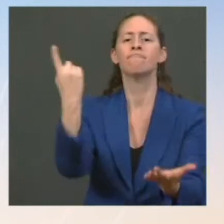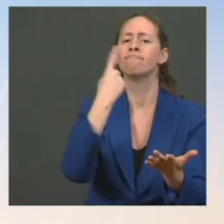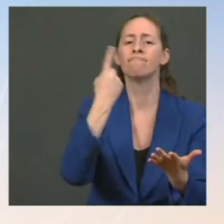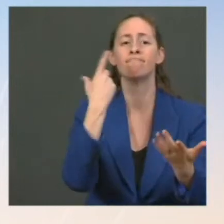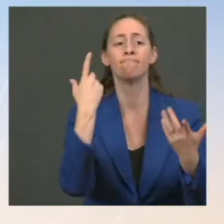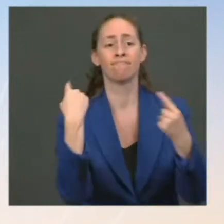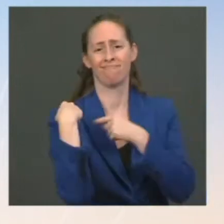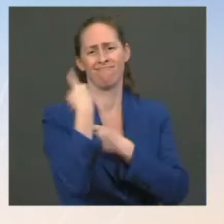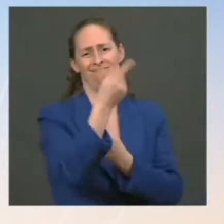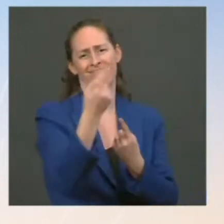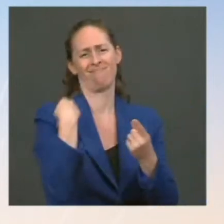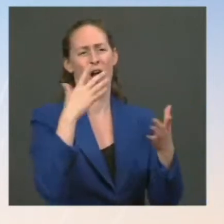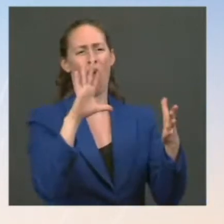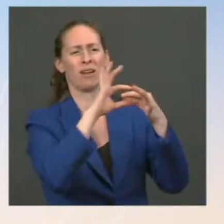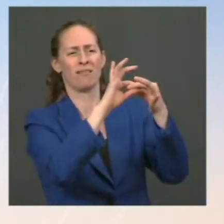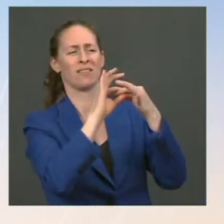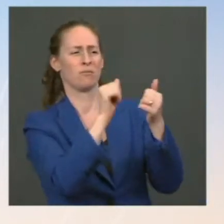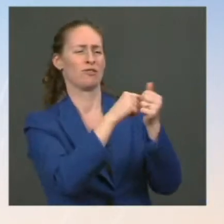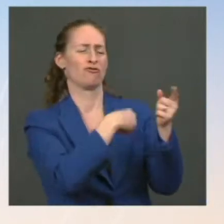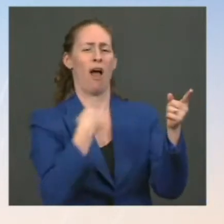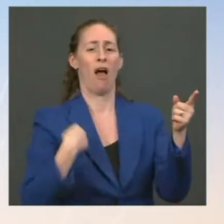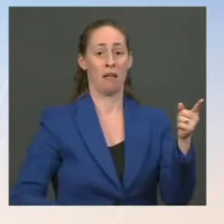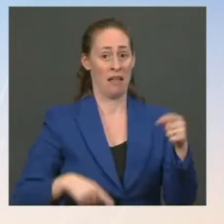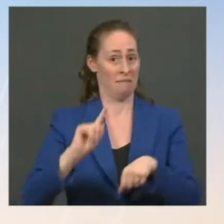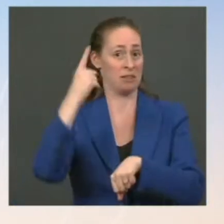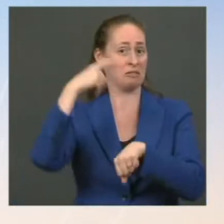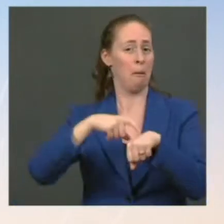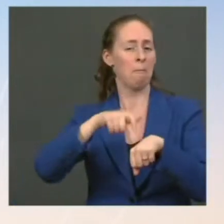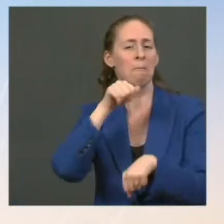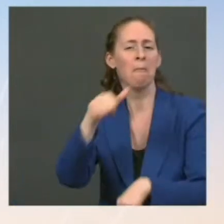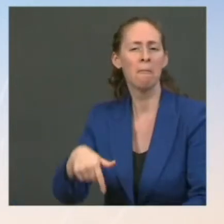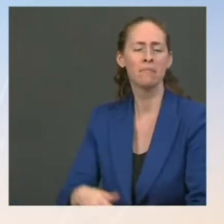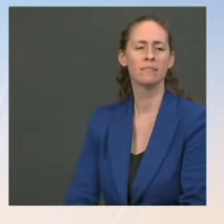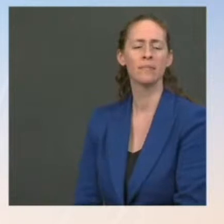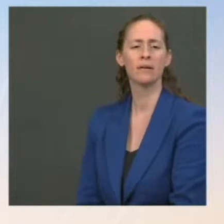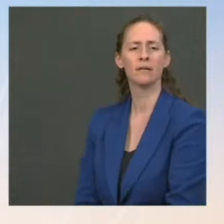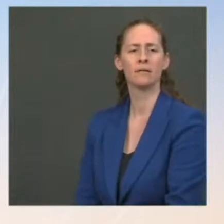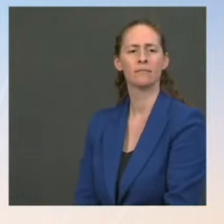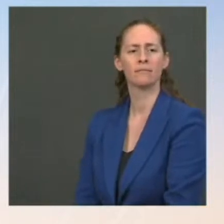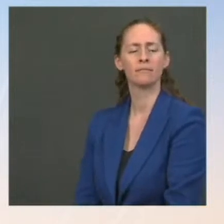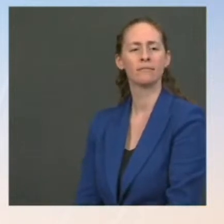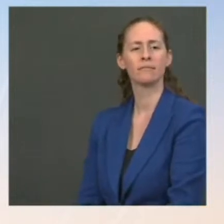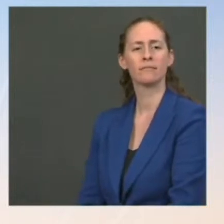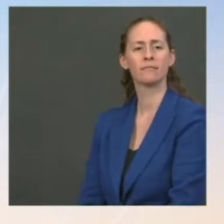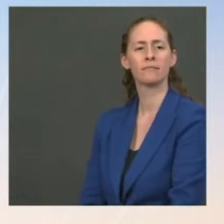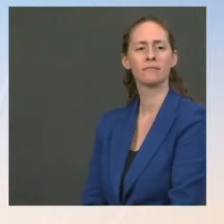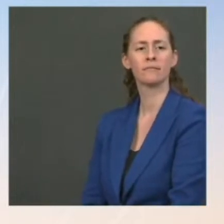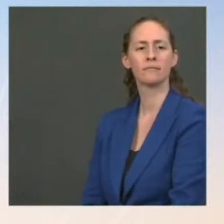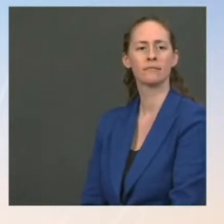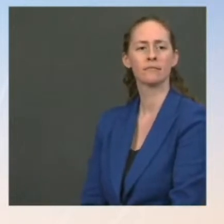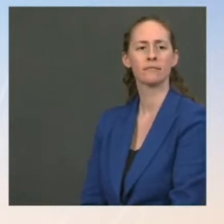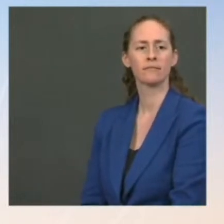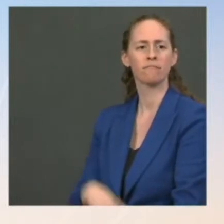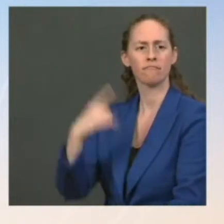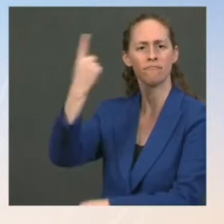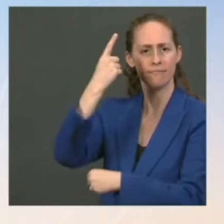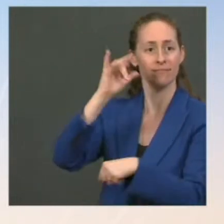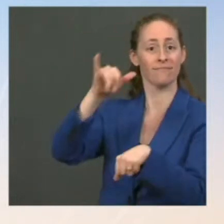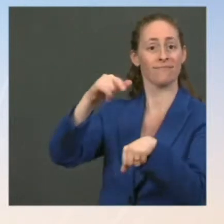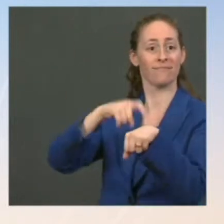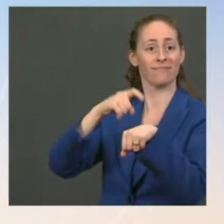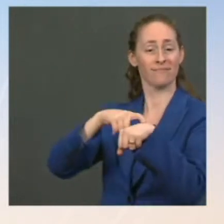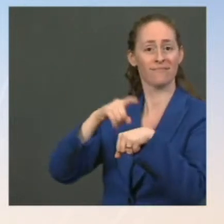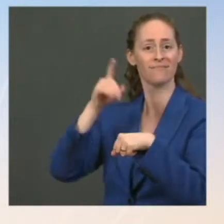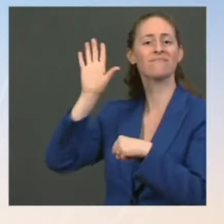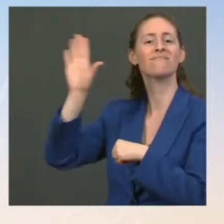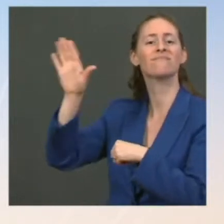to this point in time. Go ahead. Jen, you opened by talking about how popular the president's agenda is as reflected in these bills, prescription